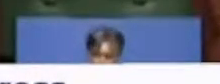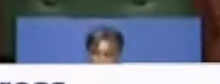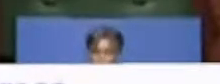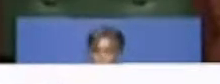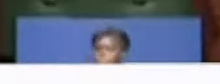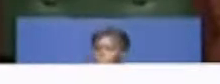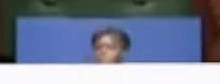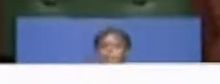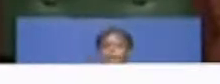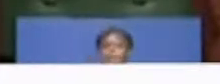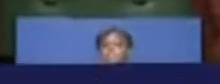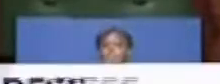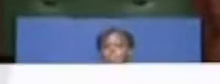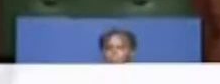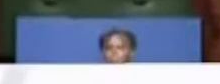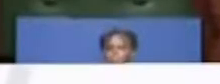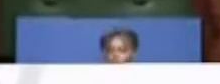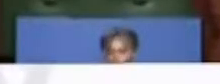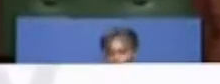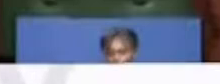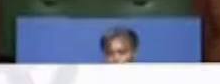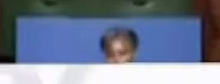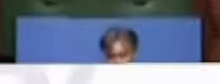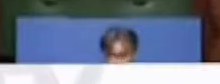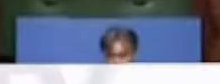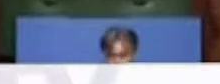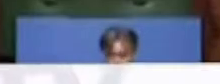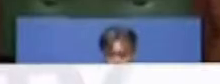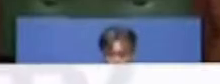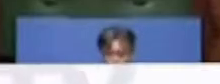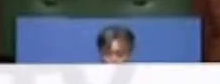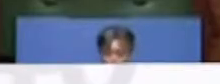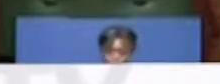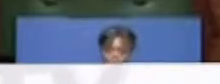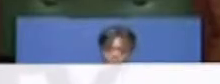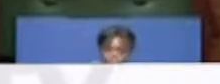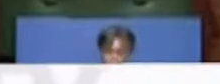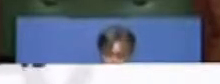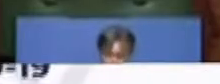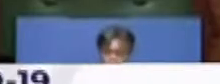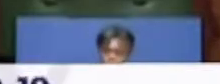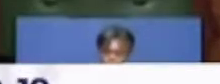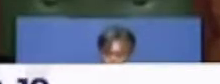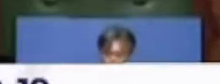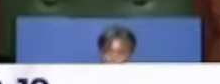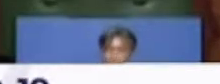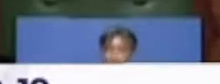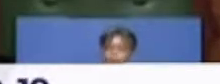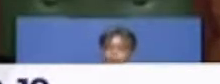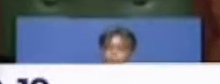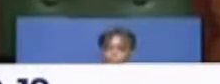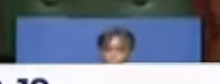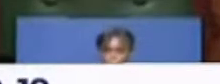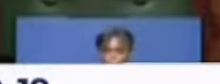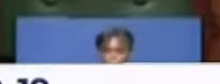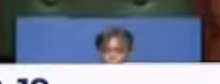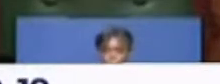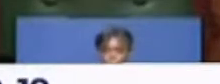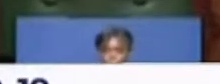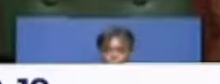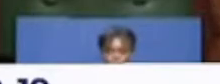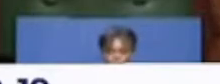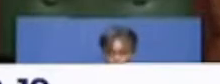over 1,265 schools each year. Additionally, since